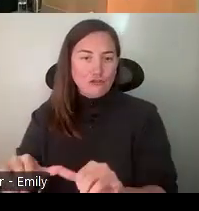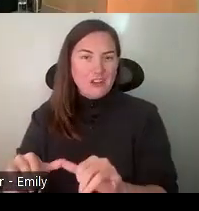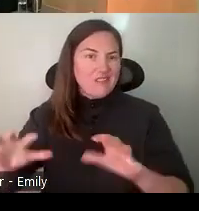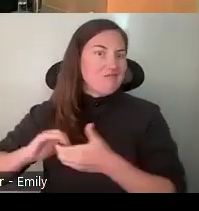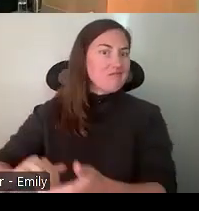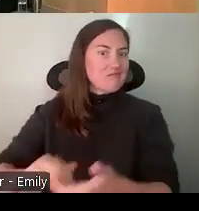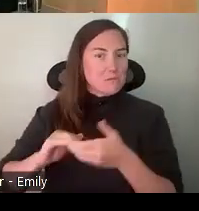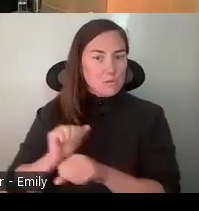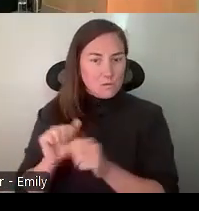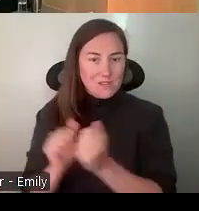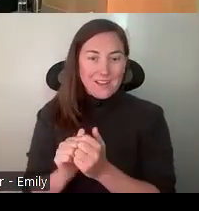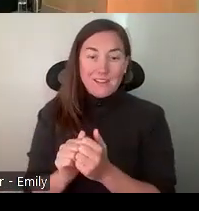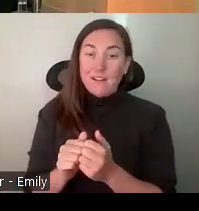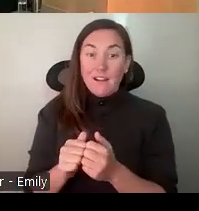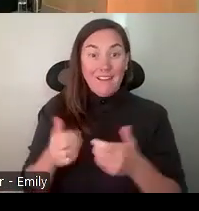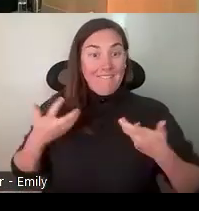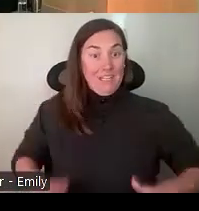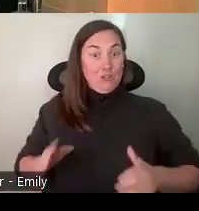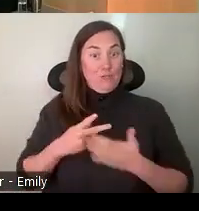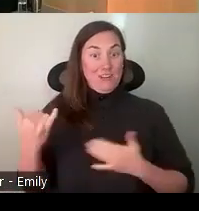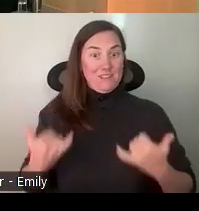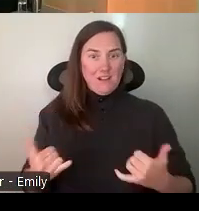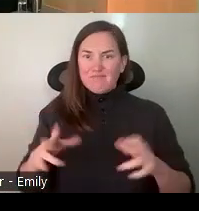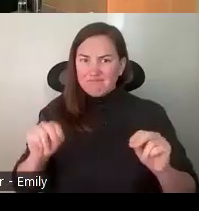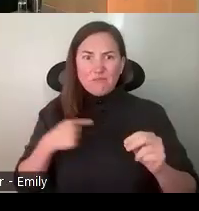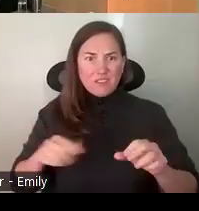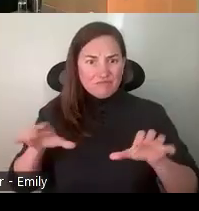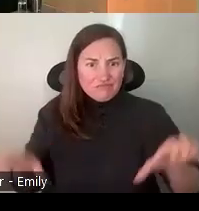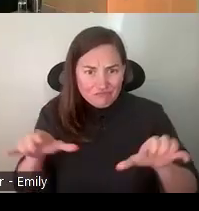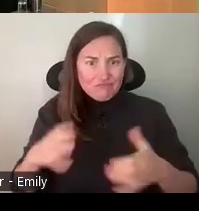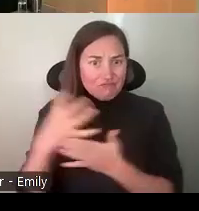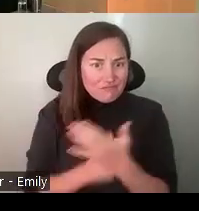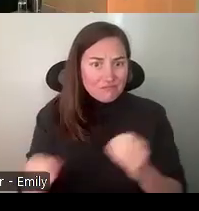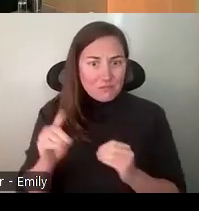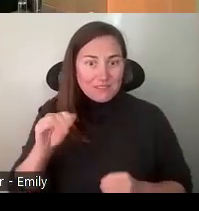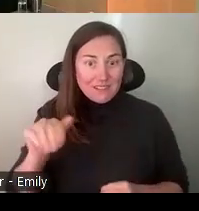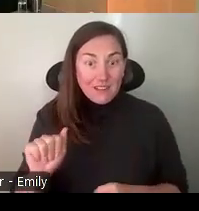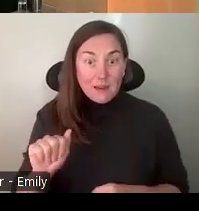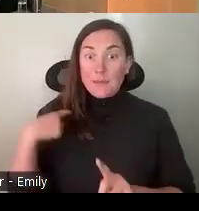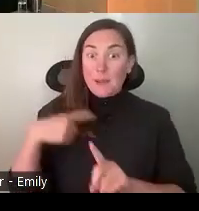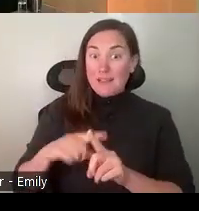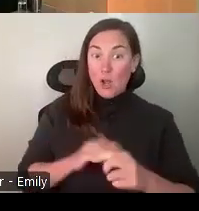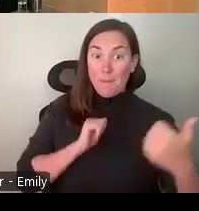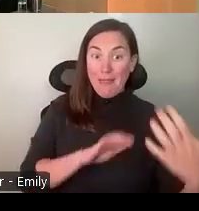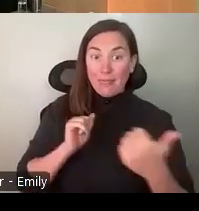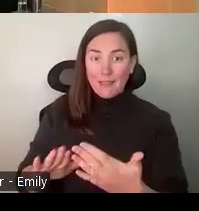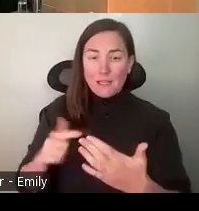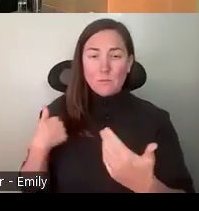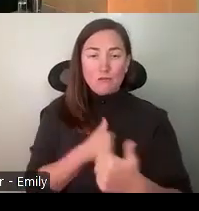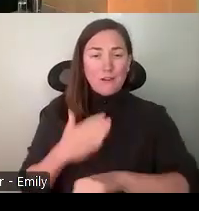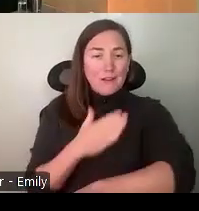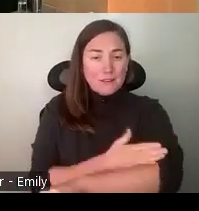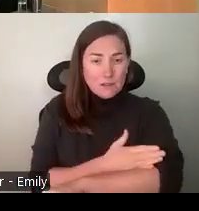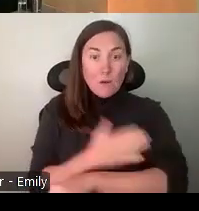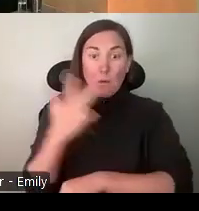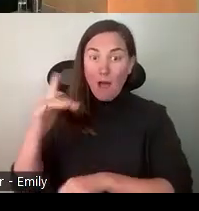are actively collecting data for this project and working to optimize our methods to address this